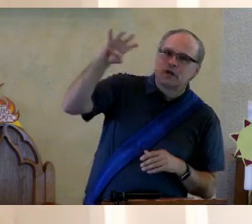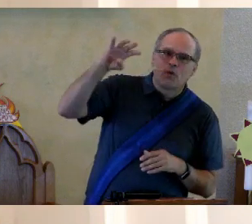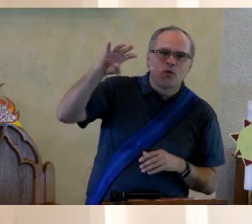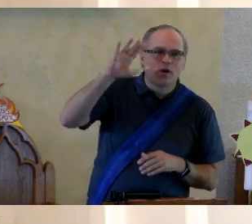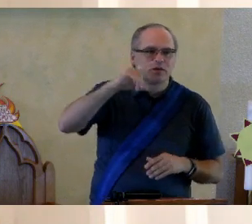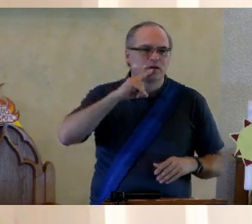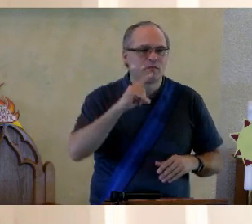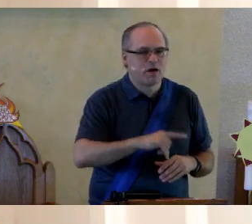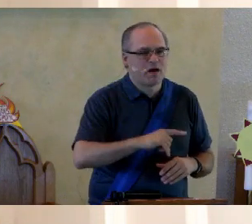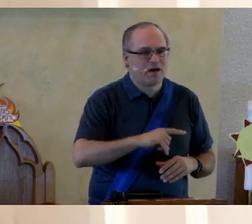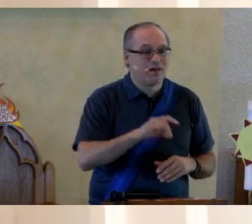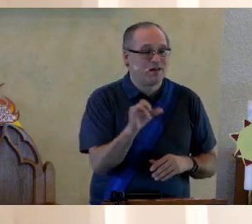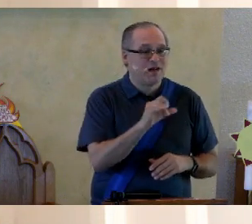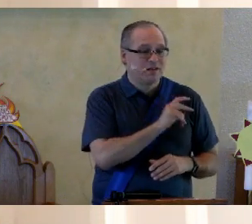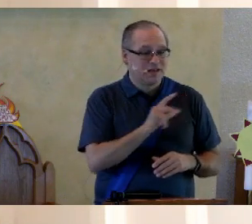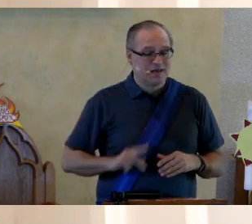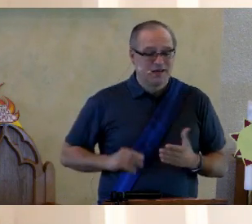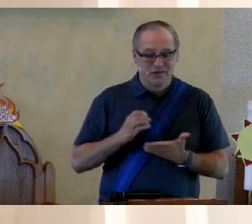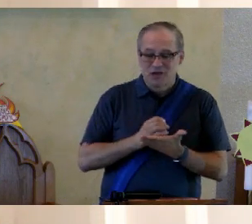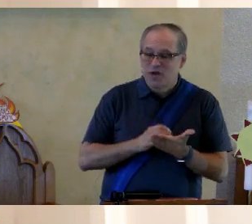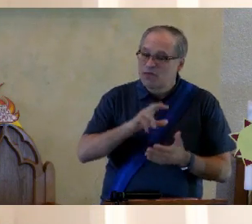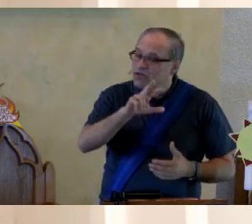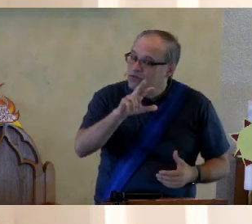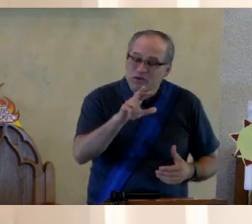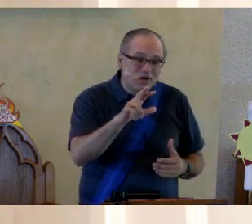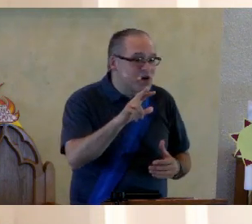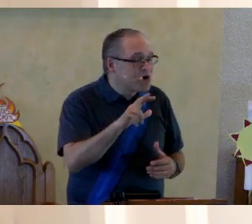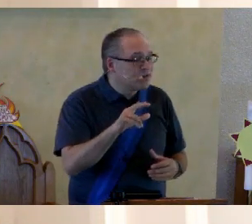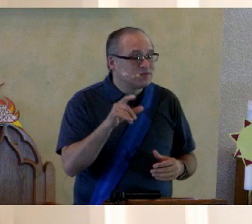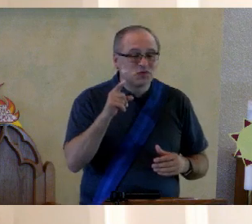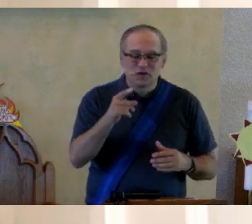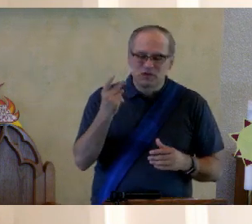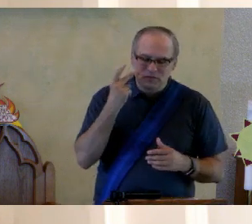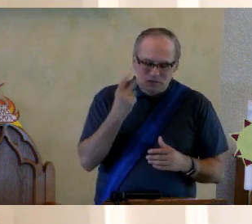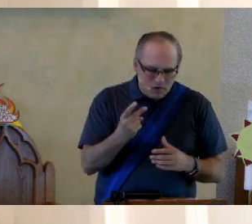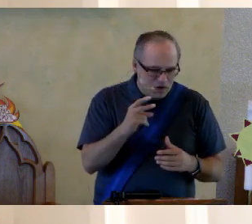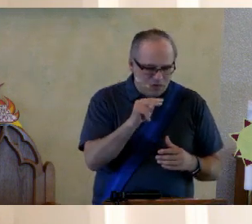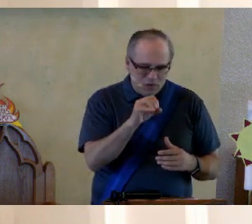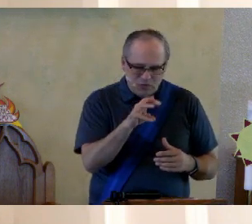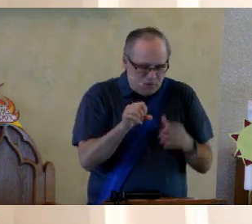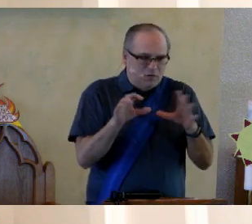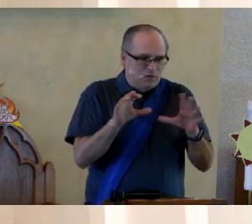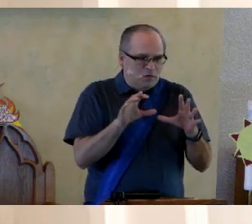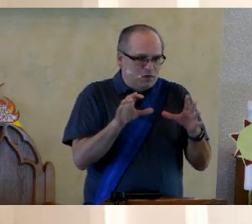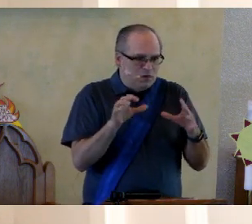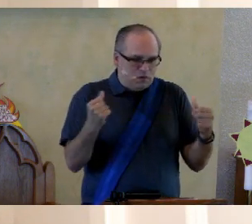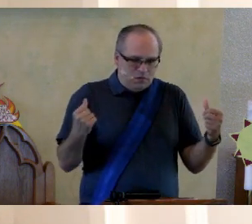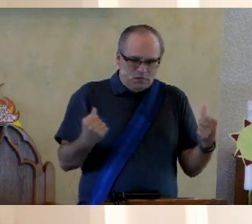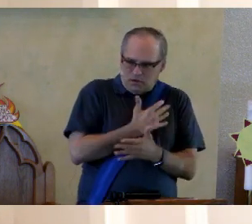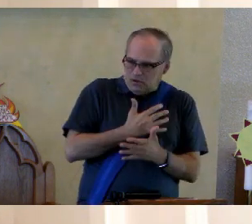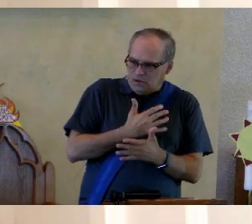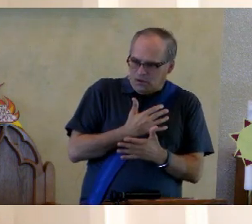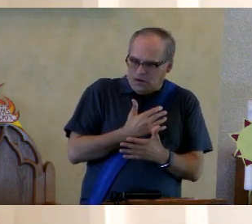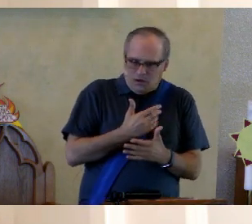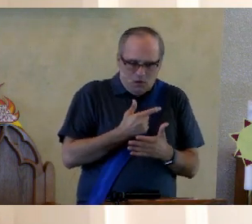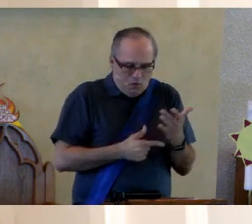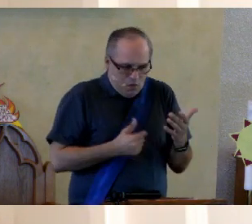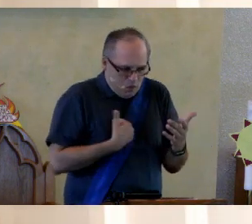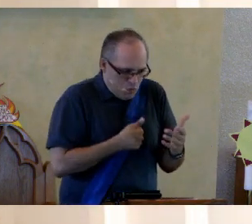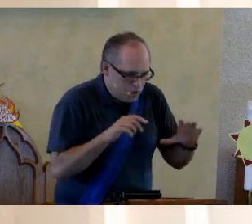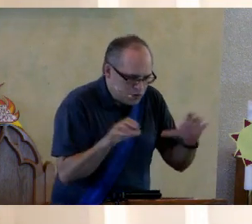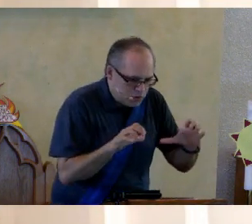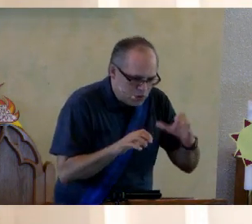like the king in chapter 3, the sailors must have been terrified at the prospect of certain death as they exclaimed, "What have you done?